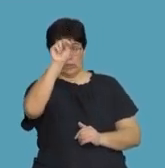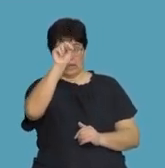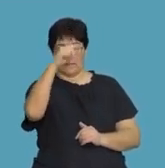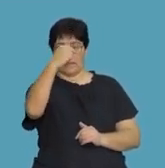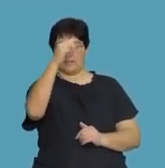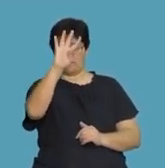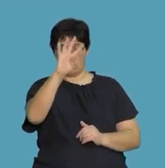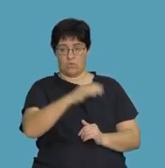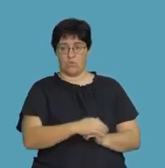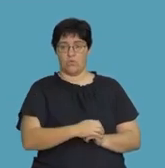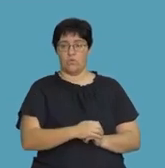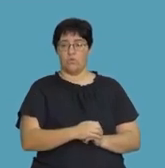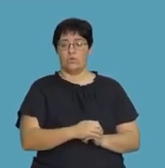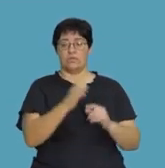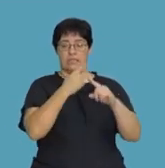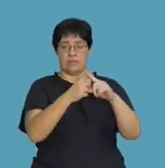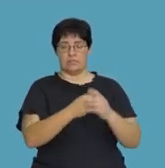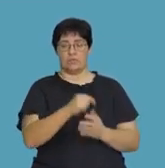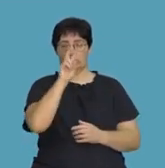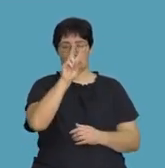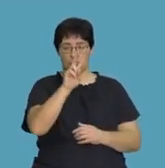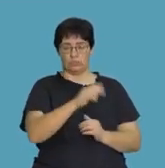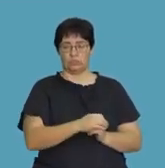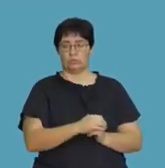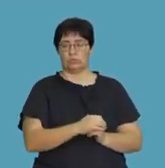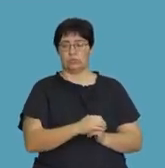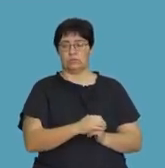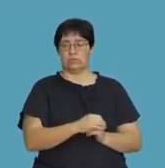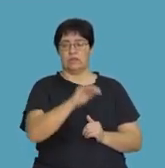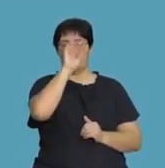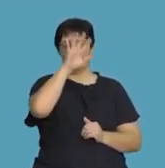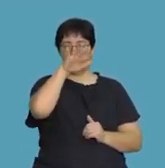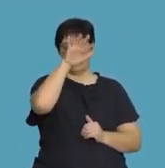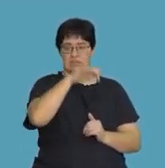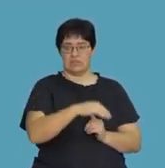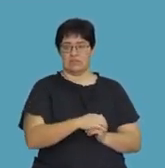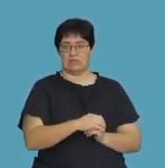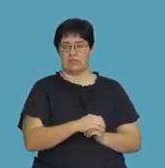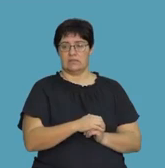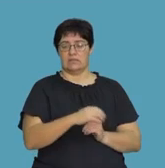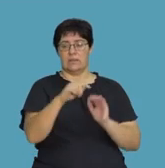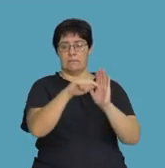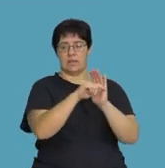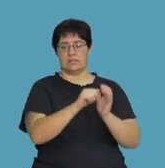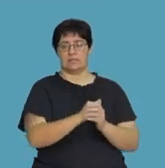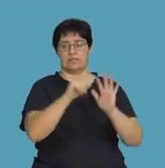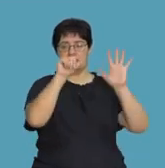2n minus 4 times 2 to the exponent of